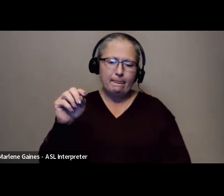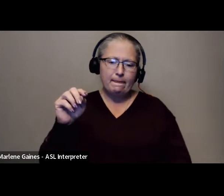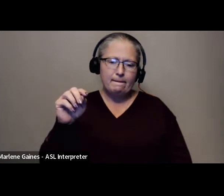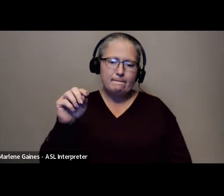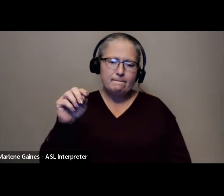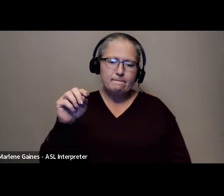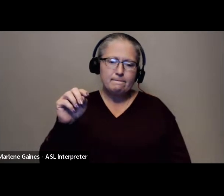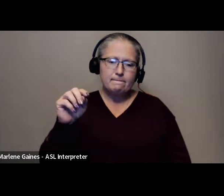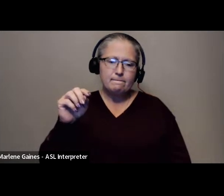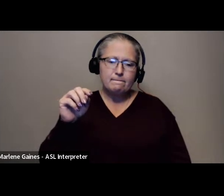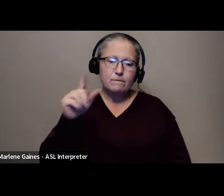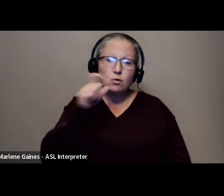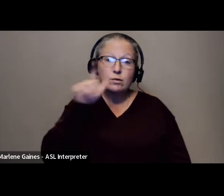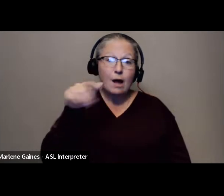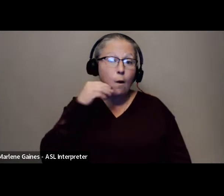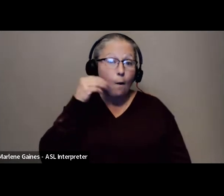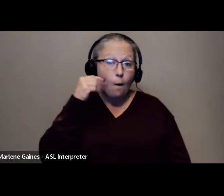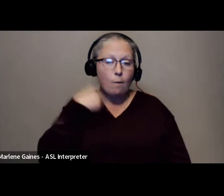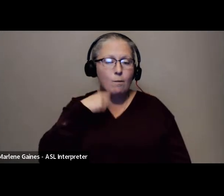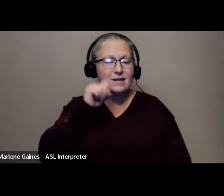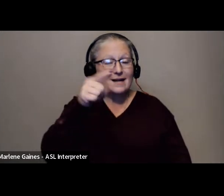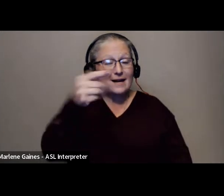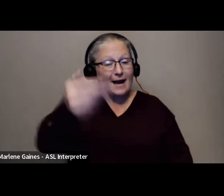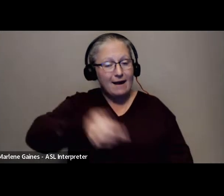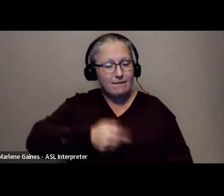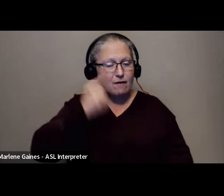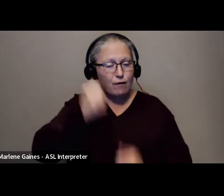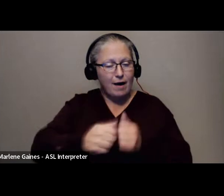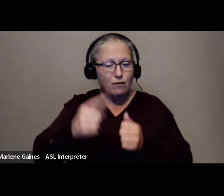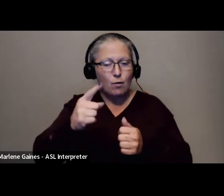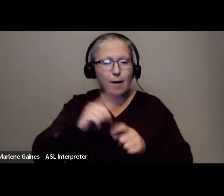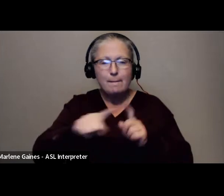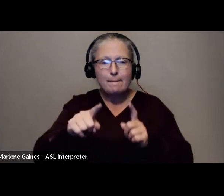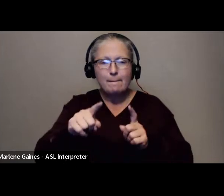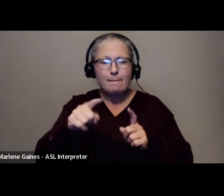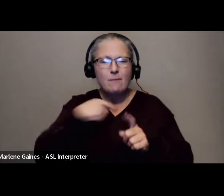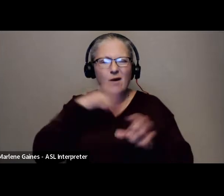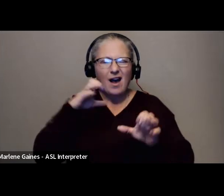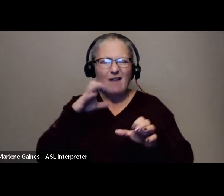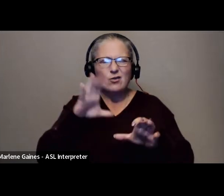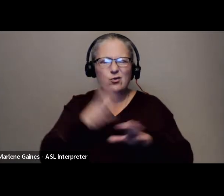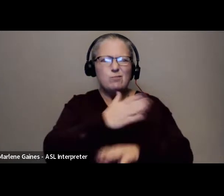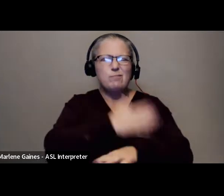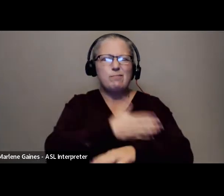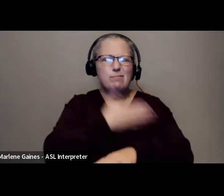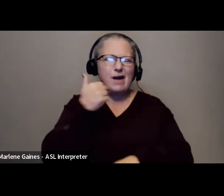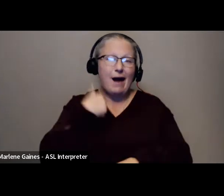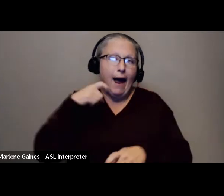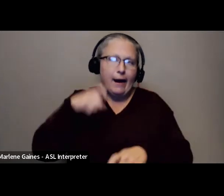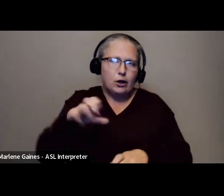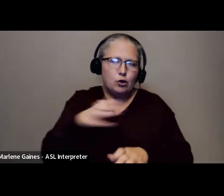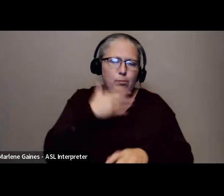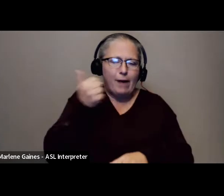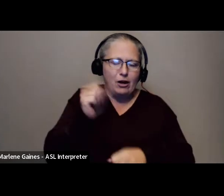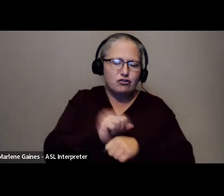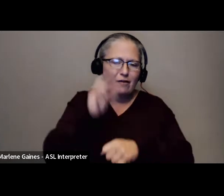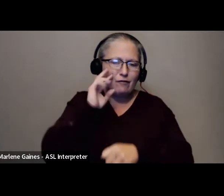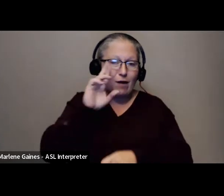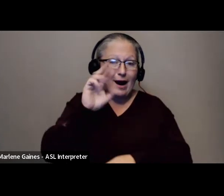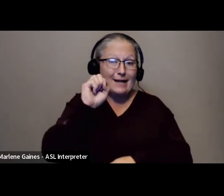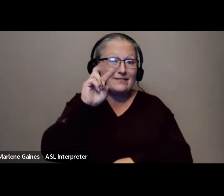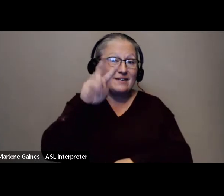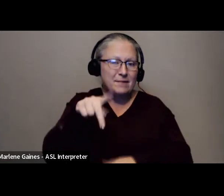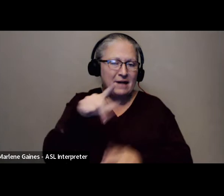For those at home, we sent an invite out to everyone, but we need to do a better job, obviously, or I need to do a better job of the RSVP